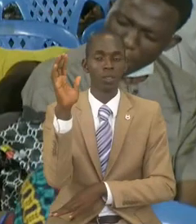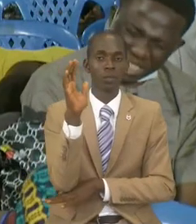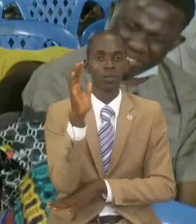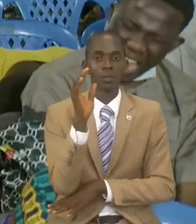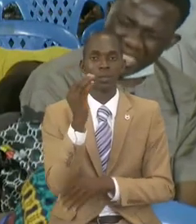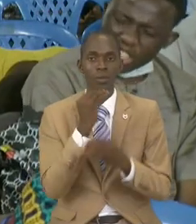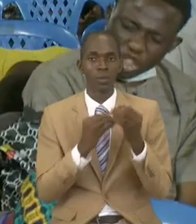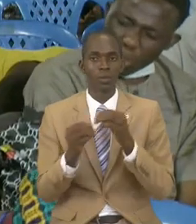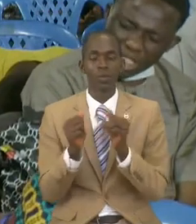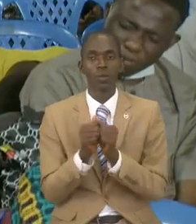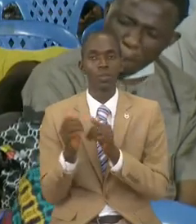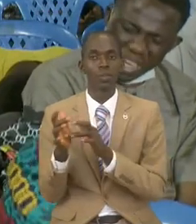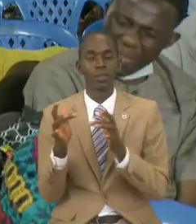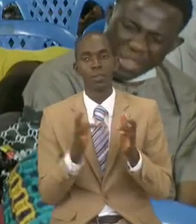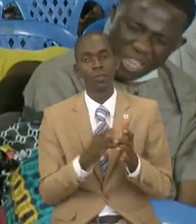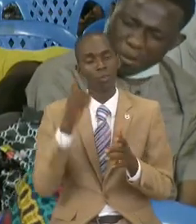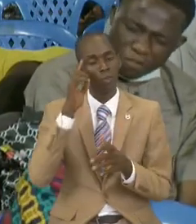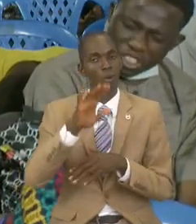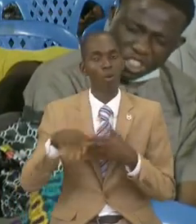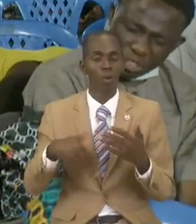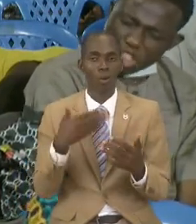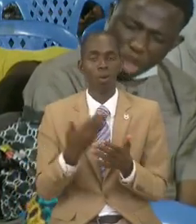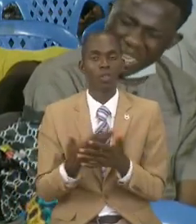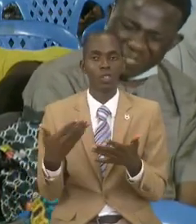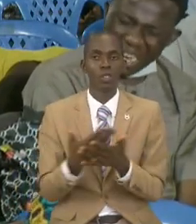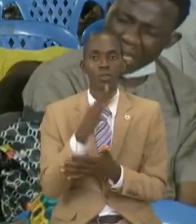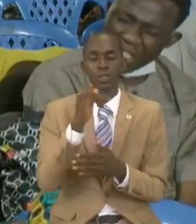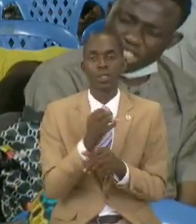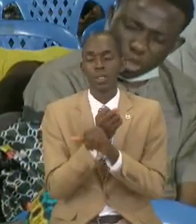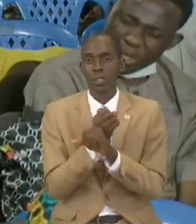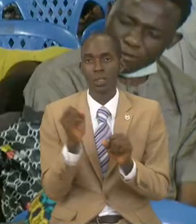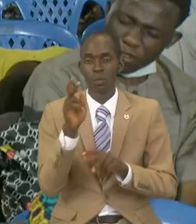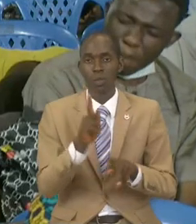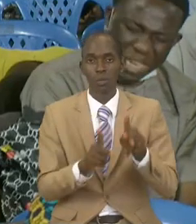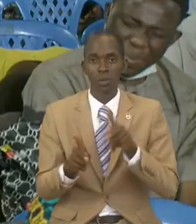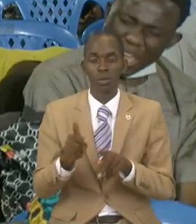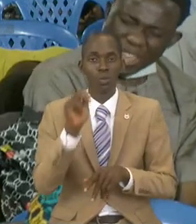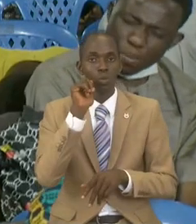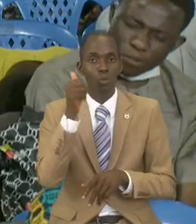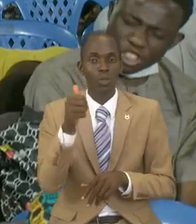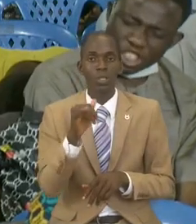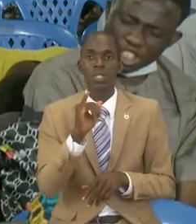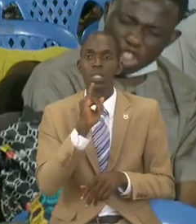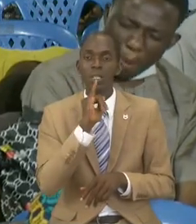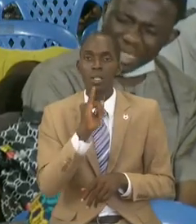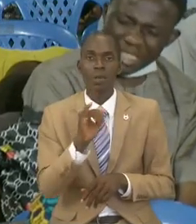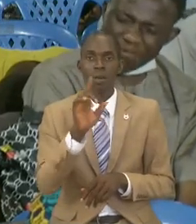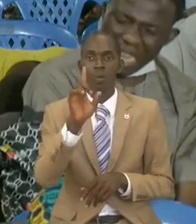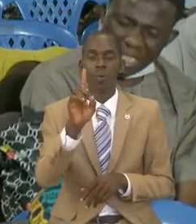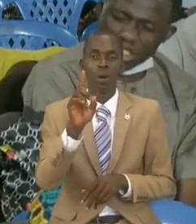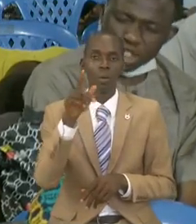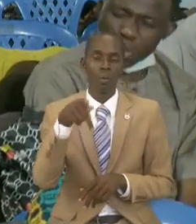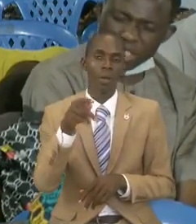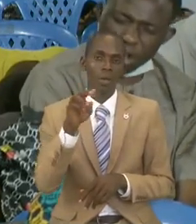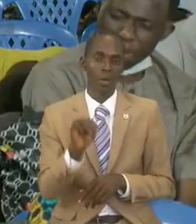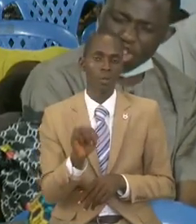Jesus for all converts tomorrow is 1